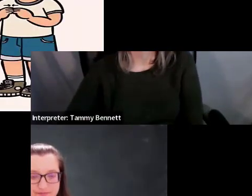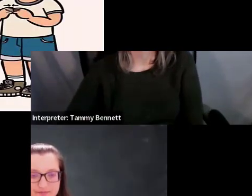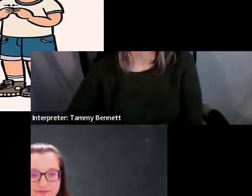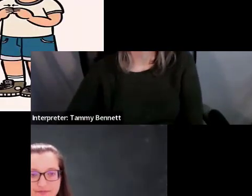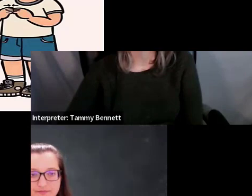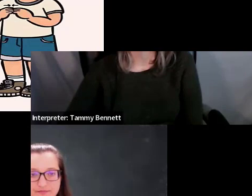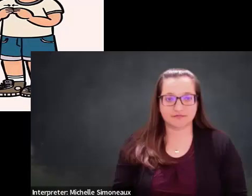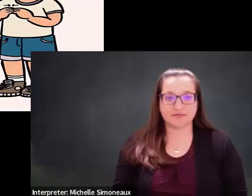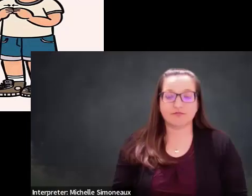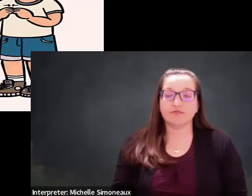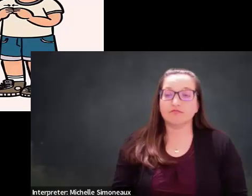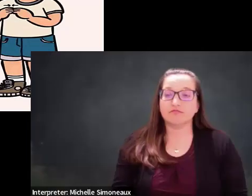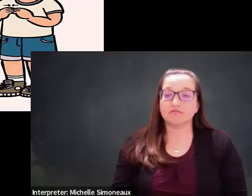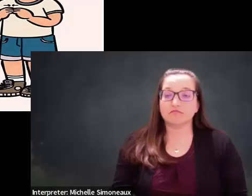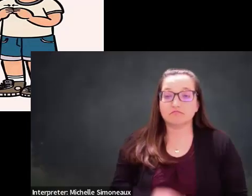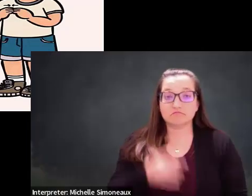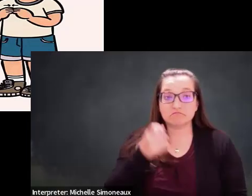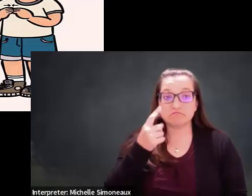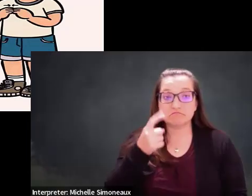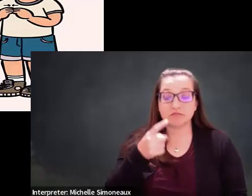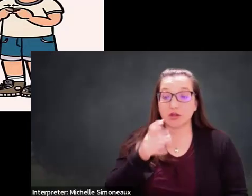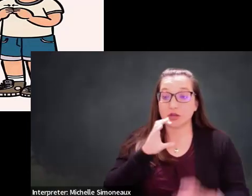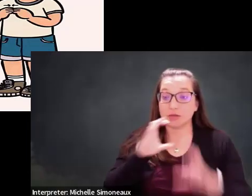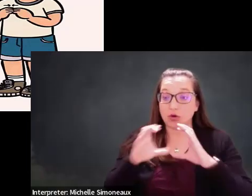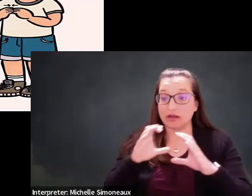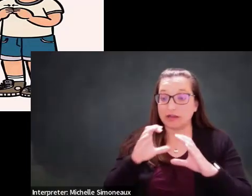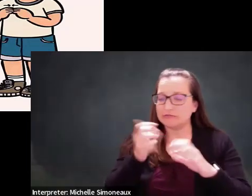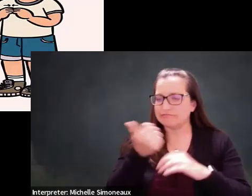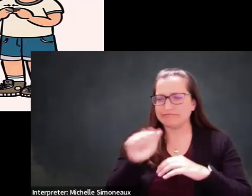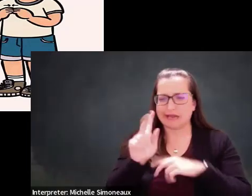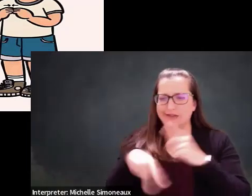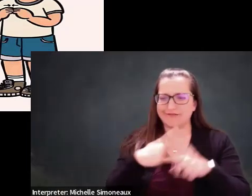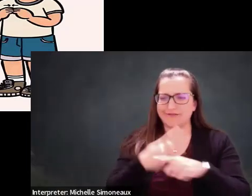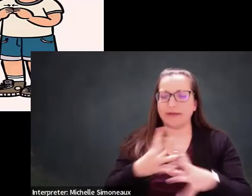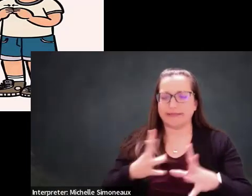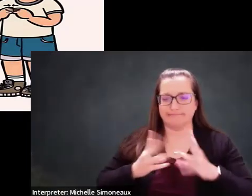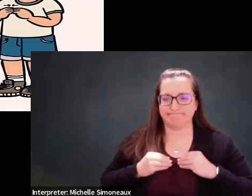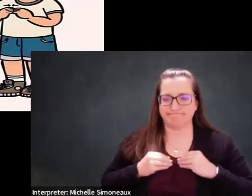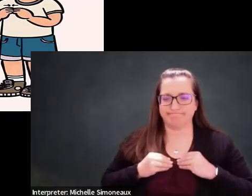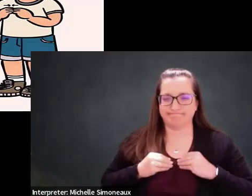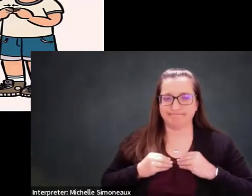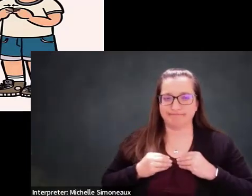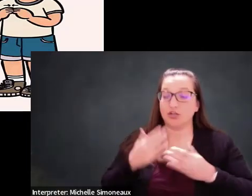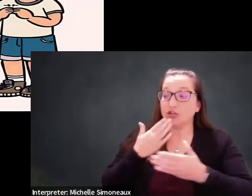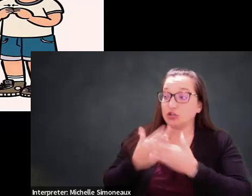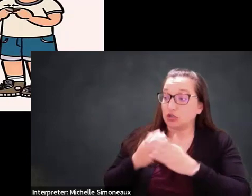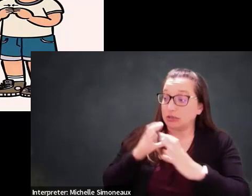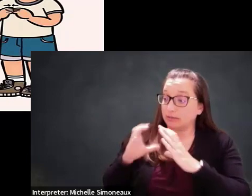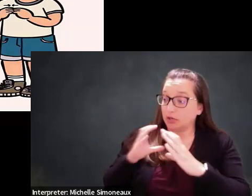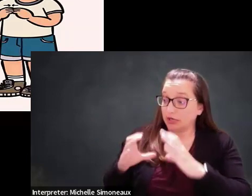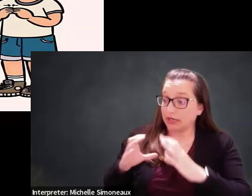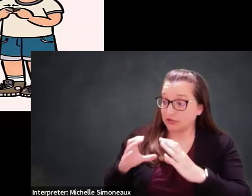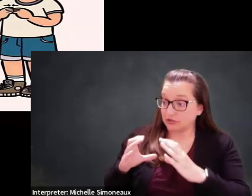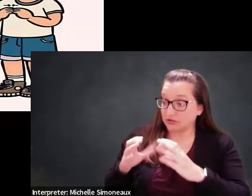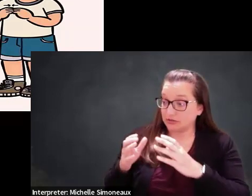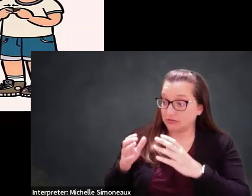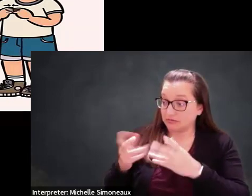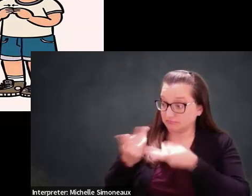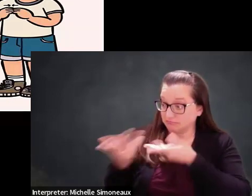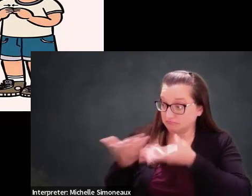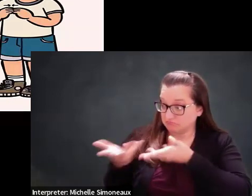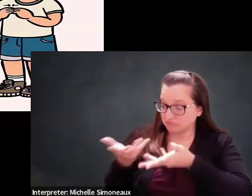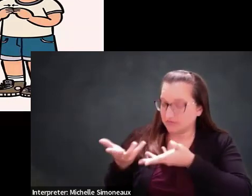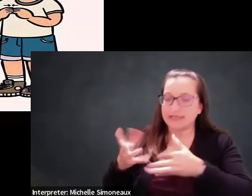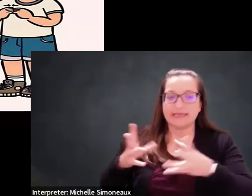So accepting all forms of communication. So a good communication partner accepts that AC users communicate using different ways,